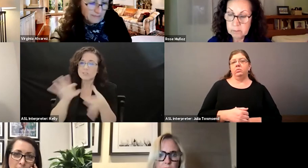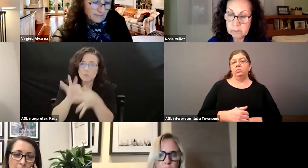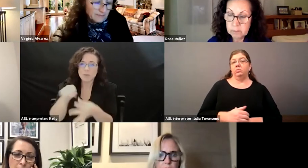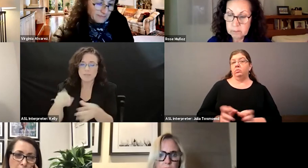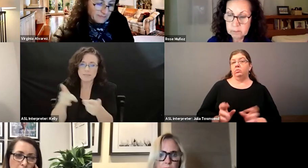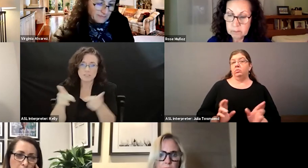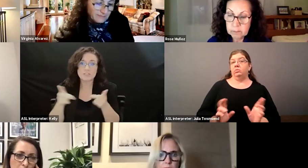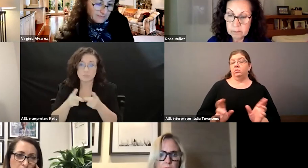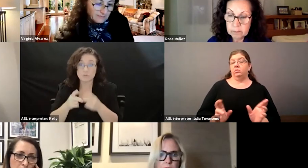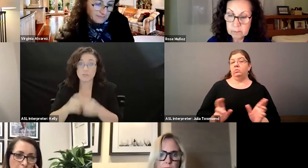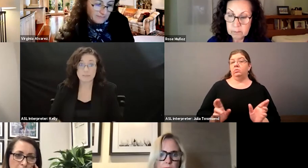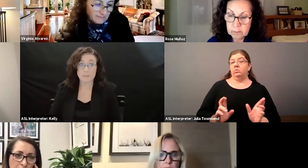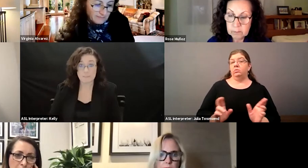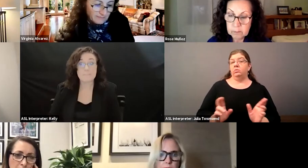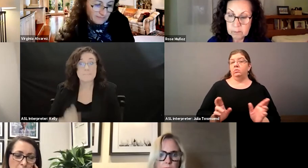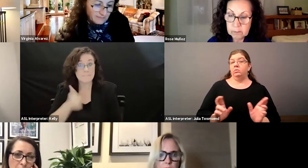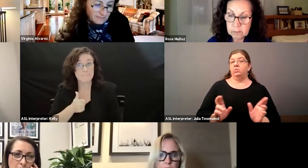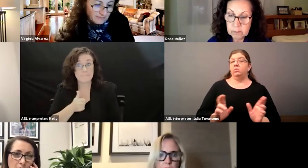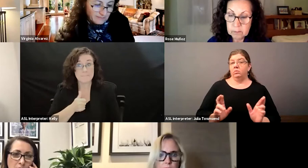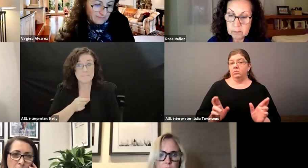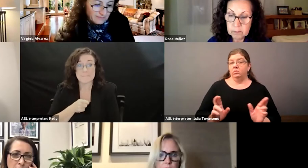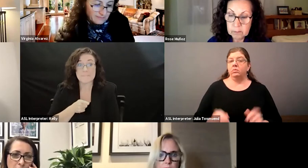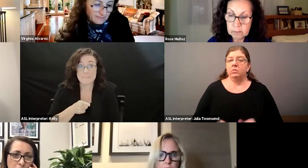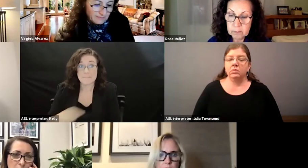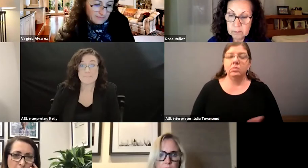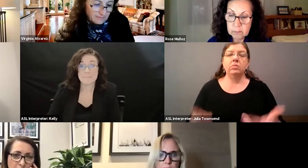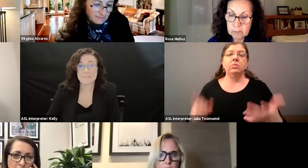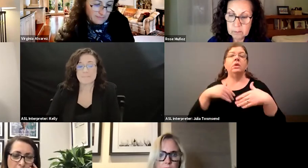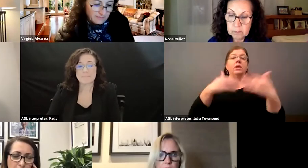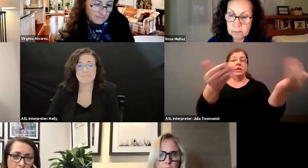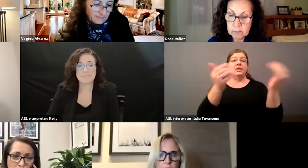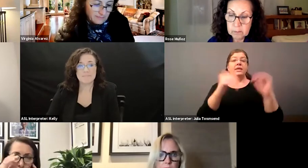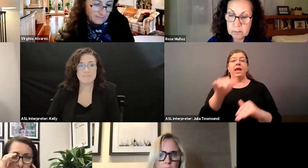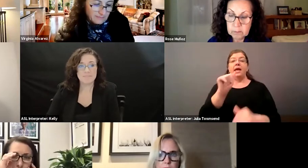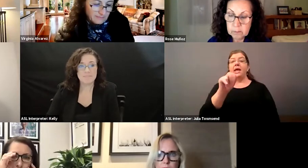thank you next we have ana sepeda